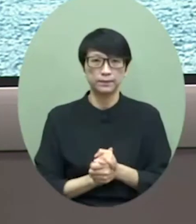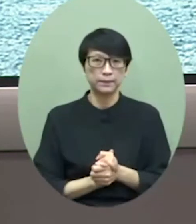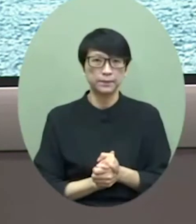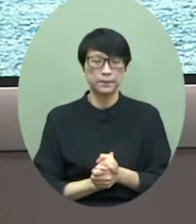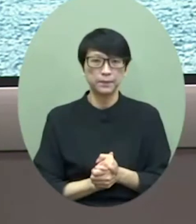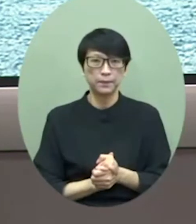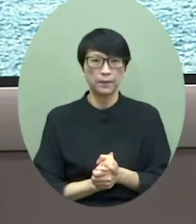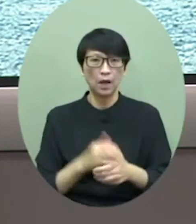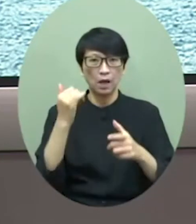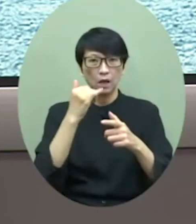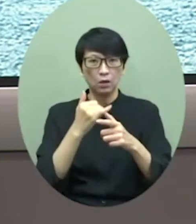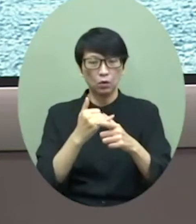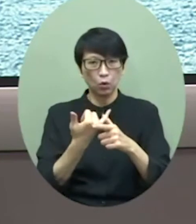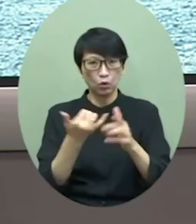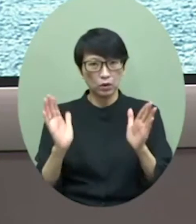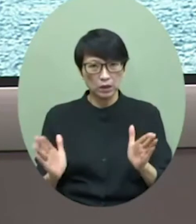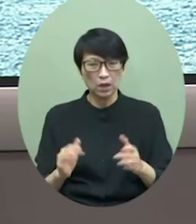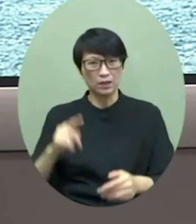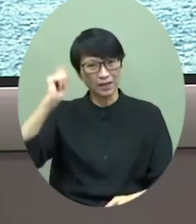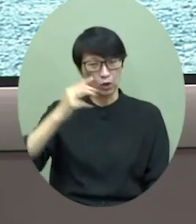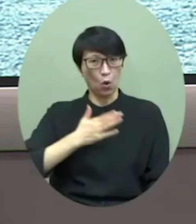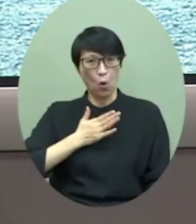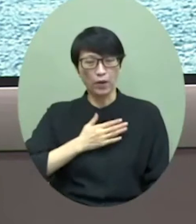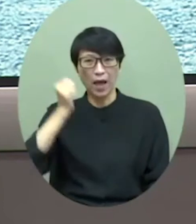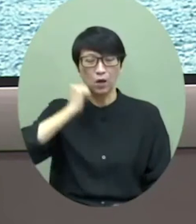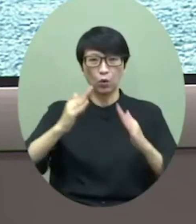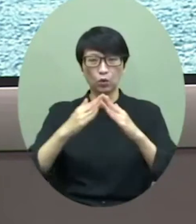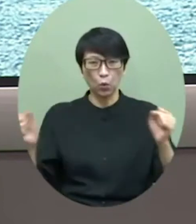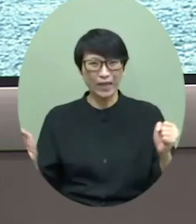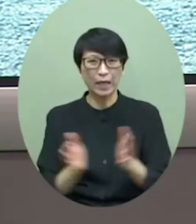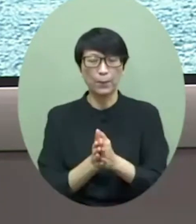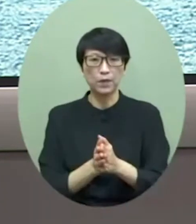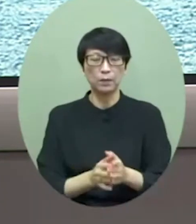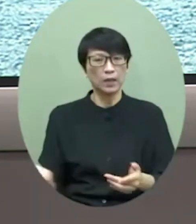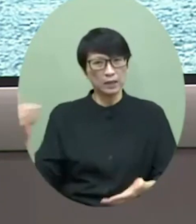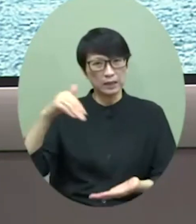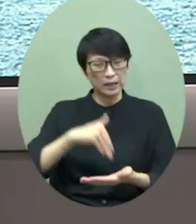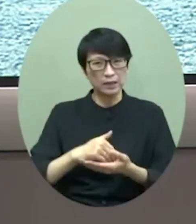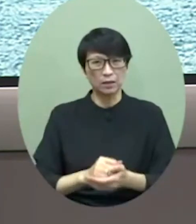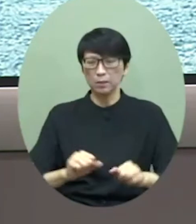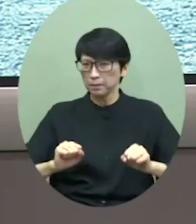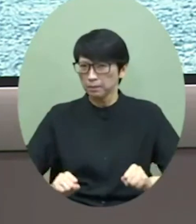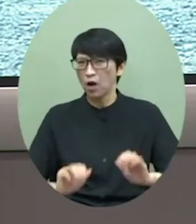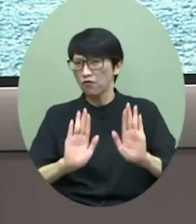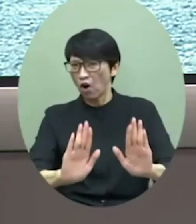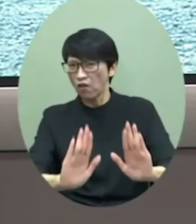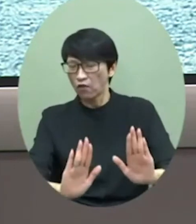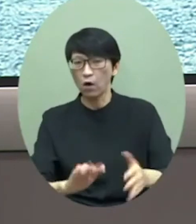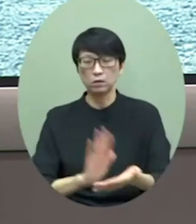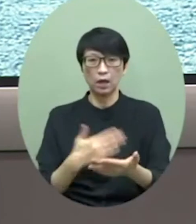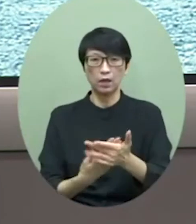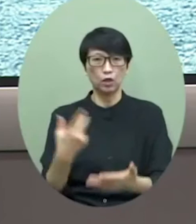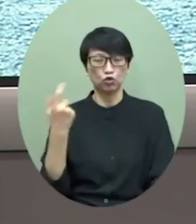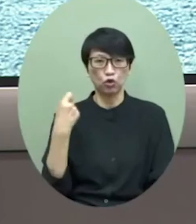occupations where there are confirmed cases. Also, we are very worried about infections in residential care homes for the